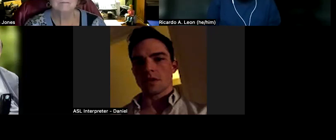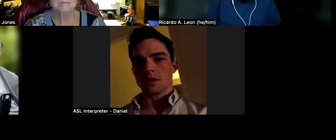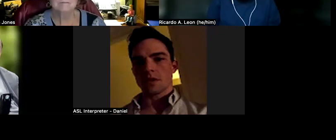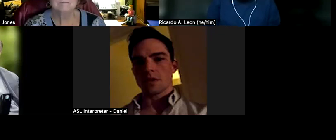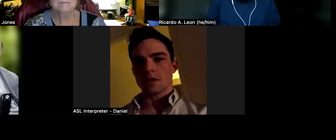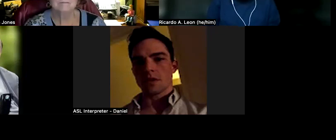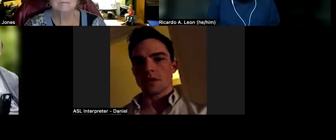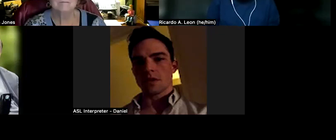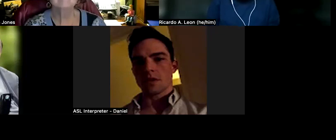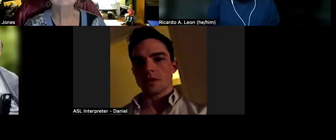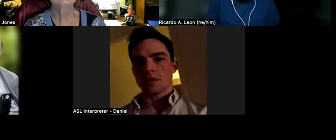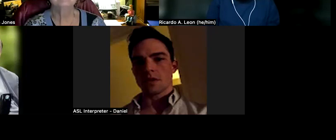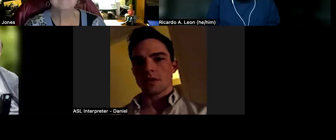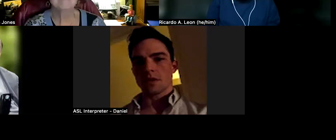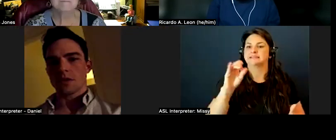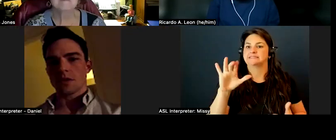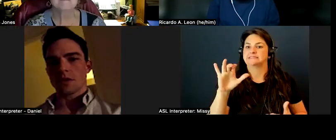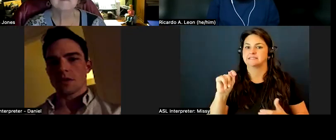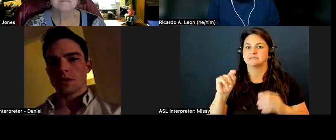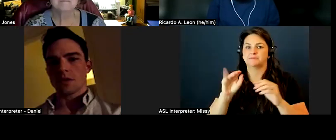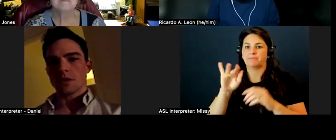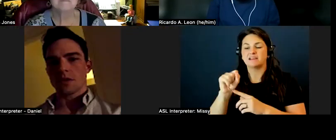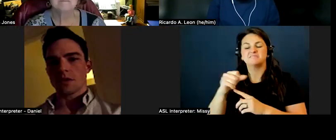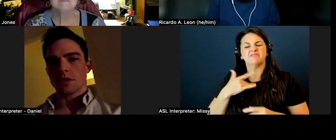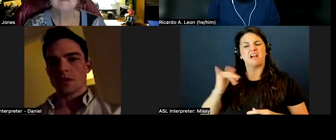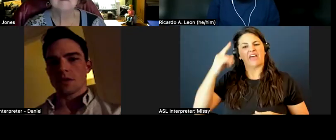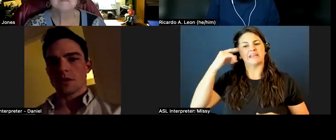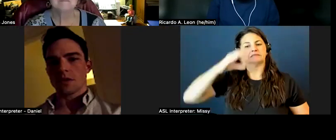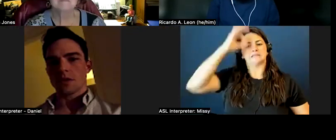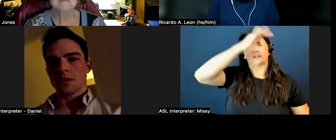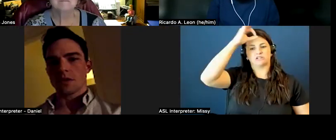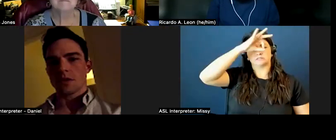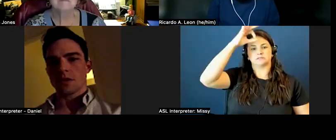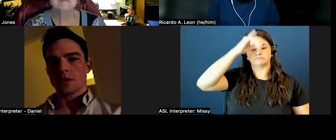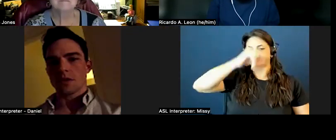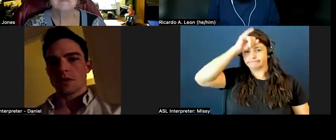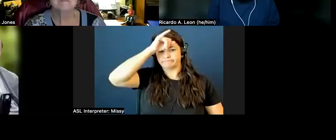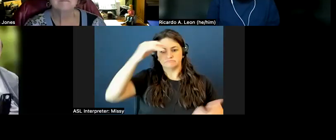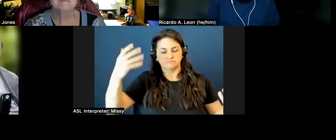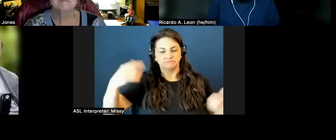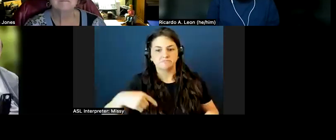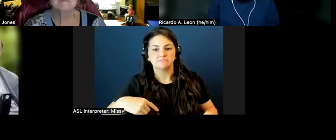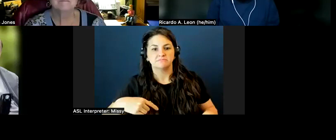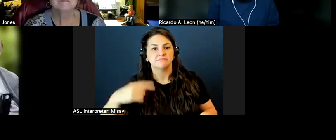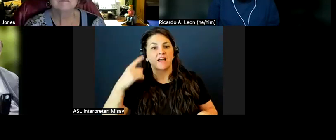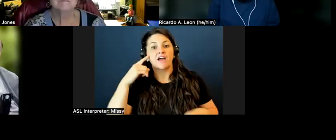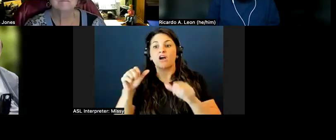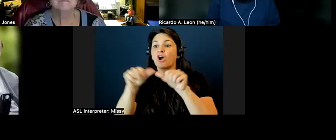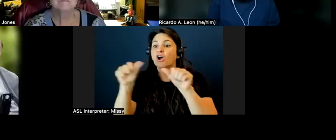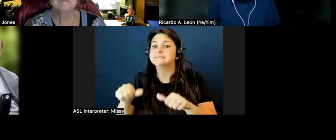there's an ignorance, and I choose to think of architects and others